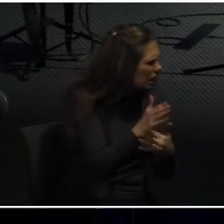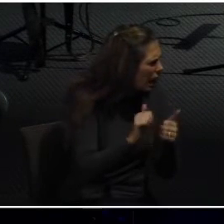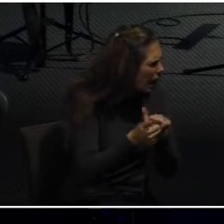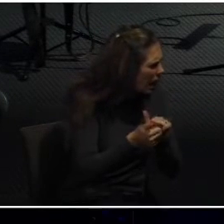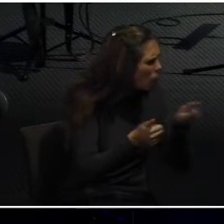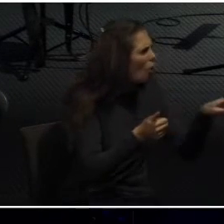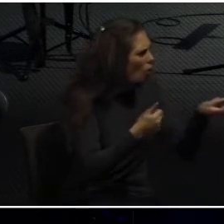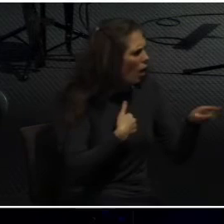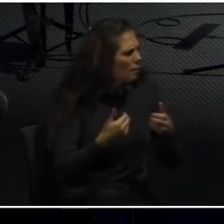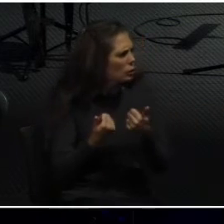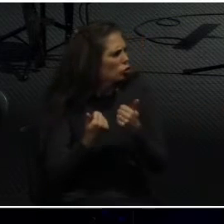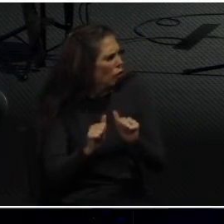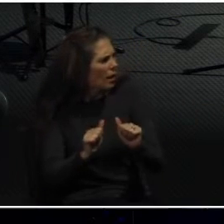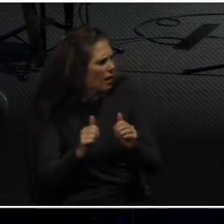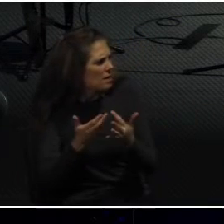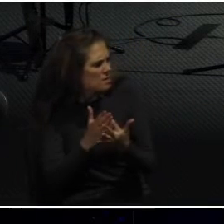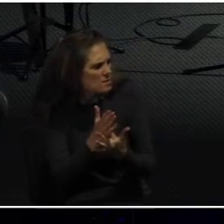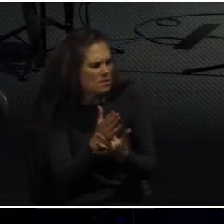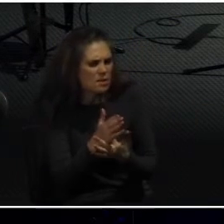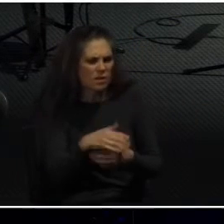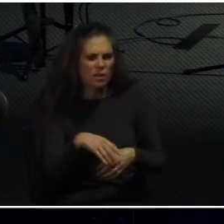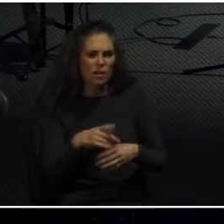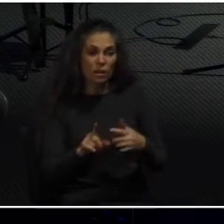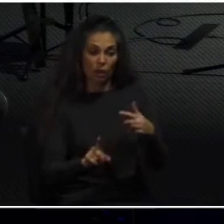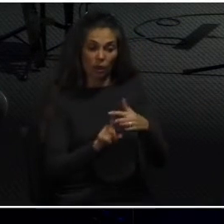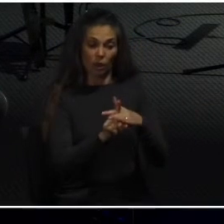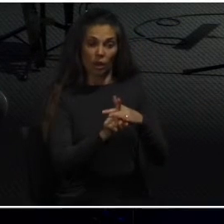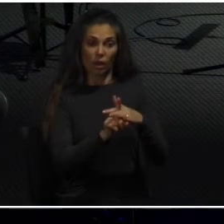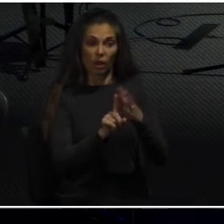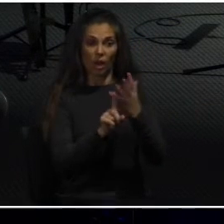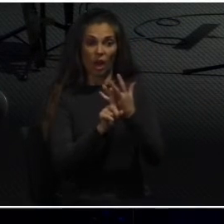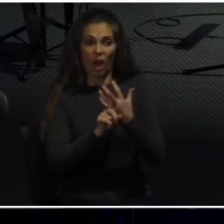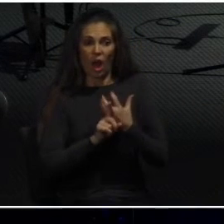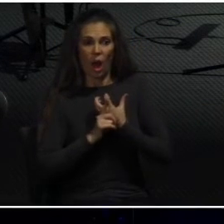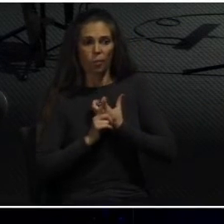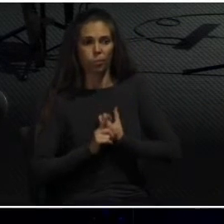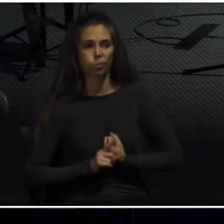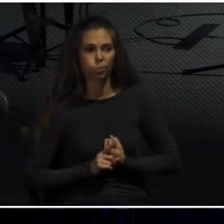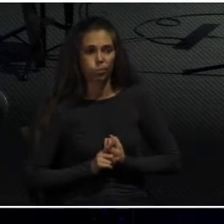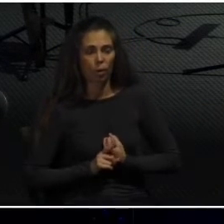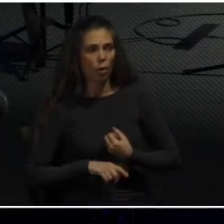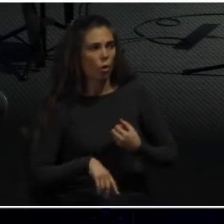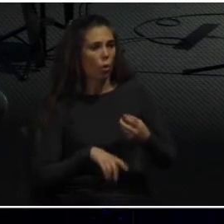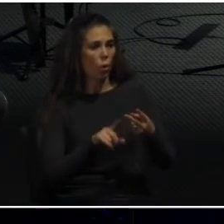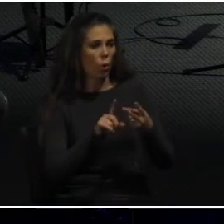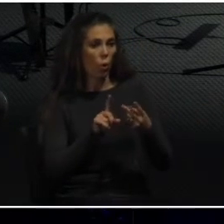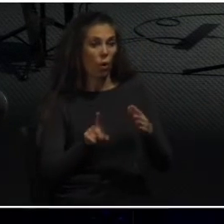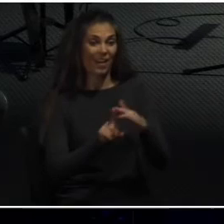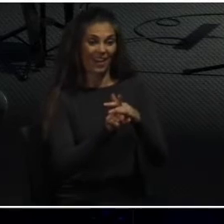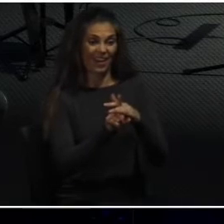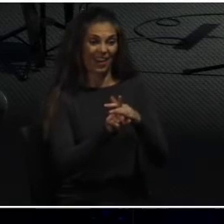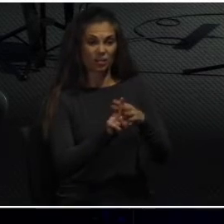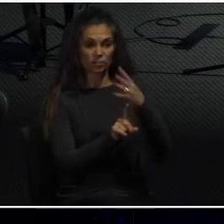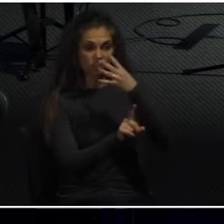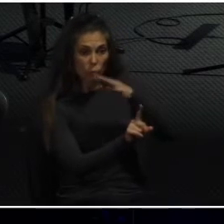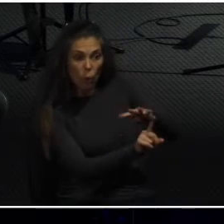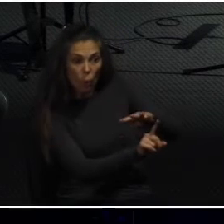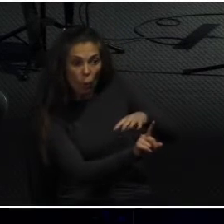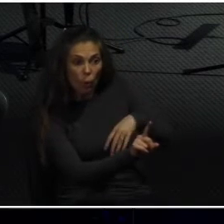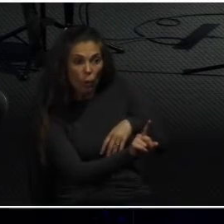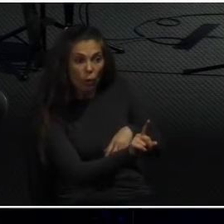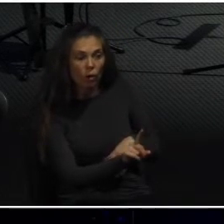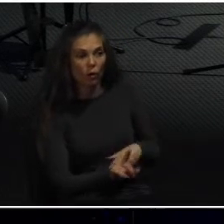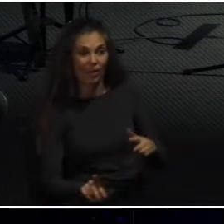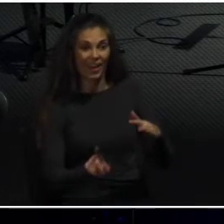we maybe bury it, or we try to ignore it, or we try to escape from it, or we try to deaden